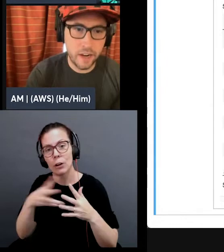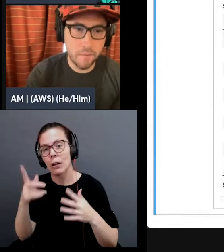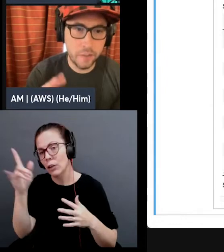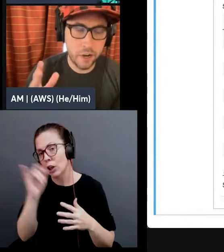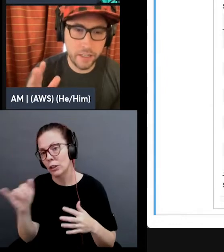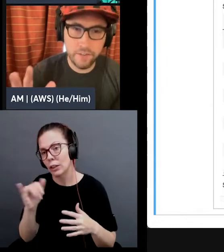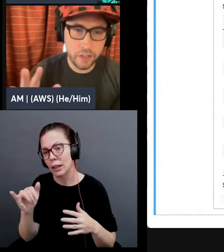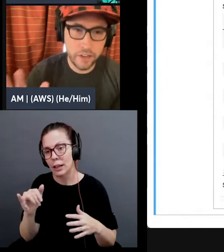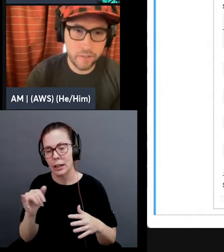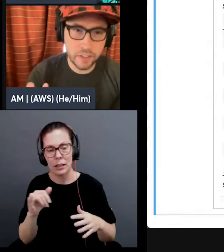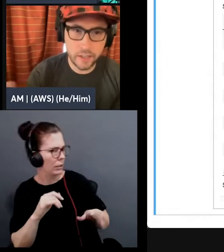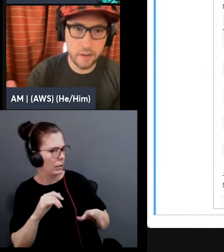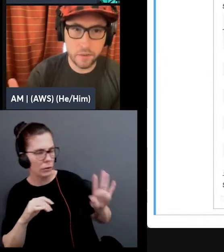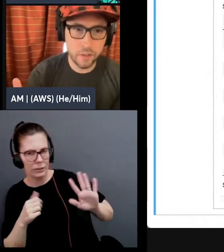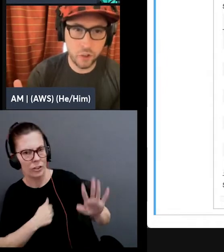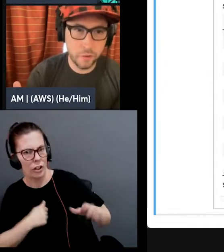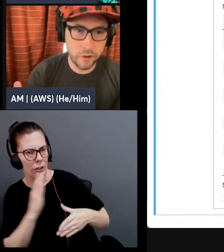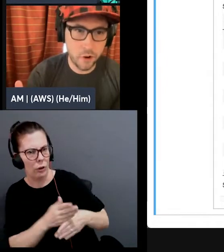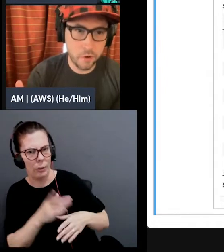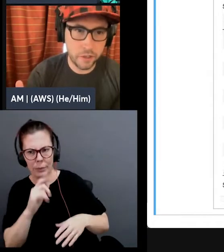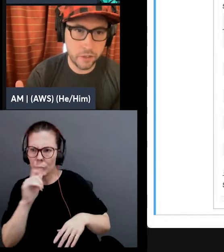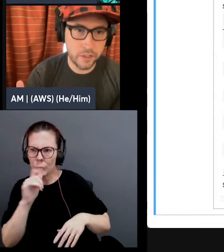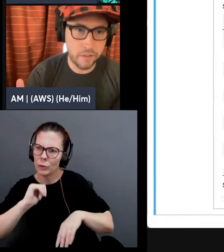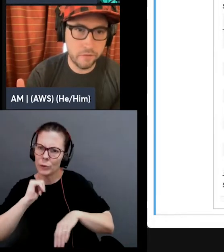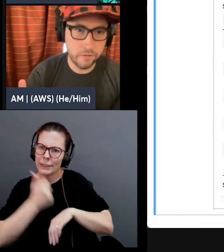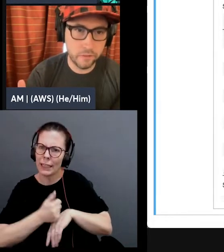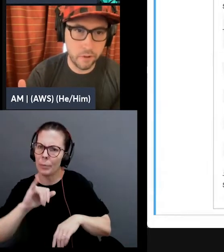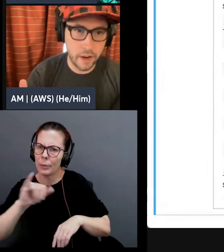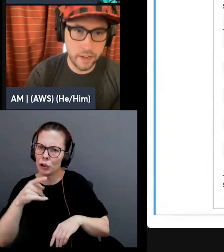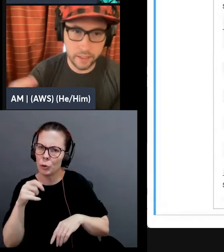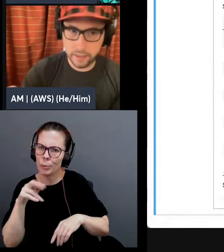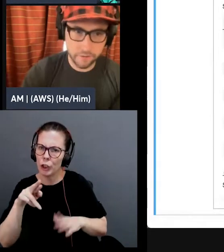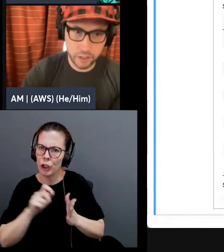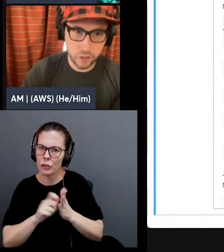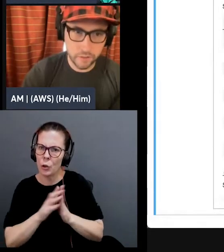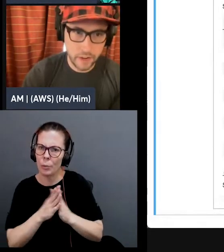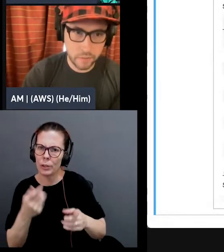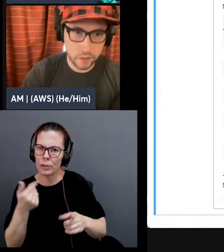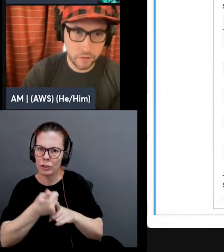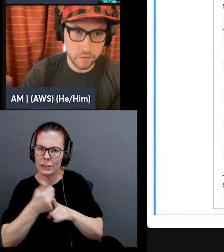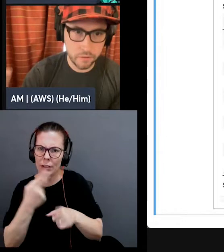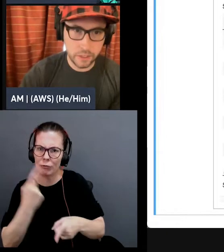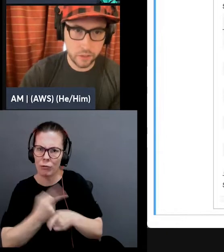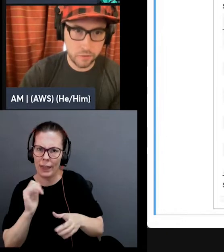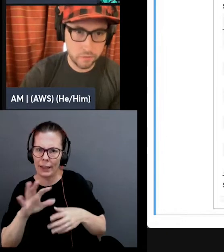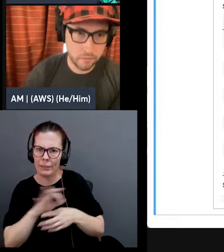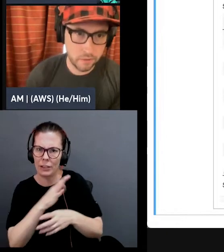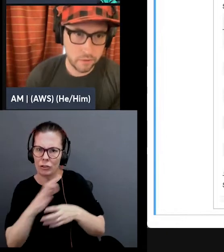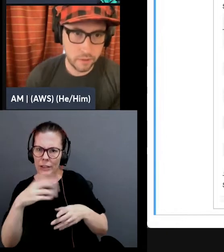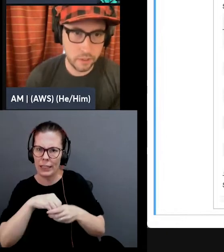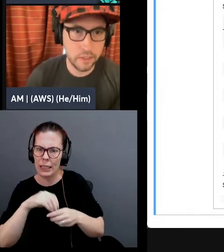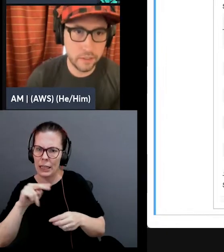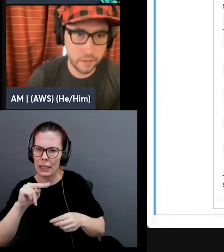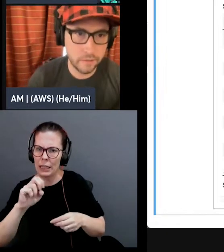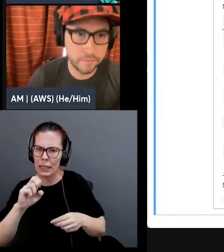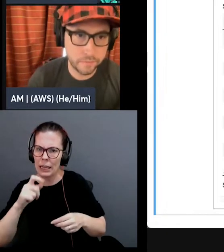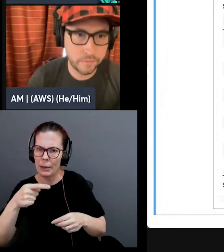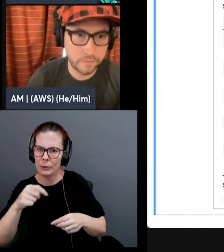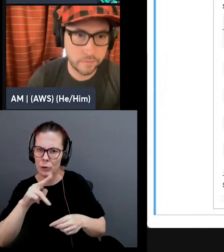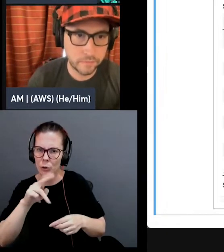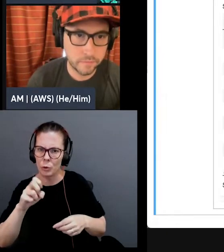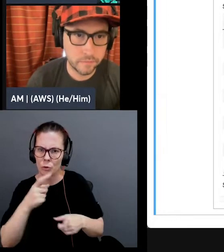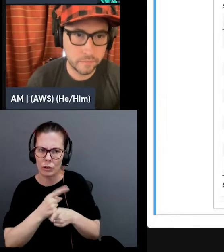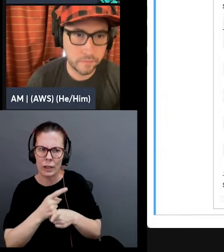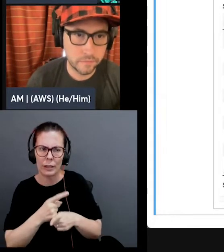to did, set up. Sorry, Dave. You didn't have to set up this Jupyter notebook yourself, right? As a feature of Neptune, when you